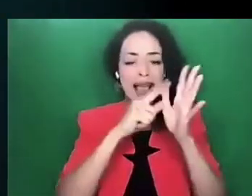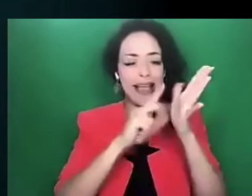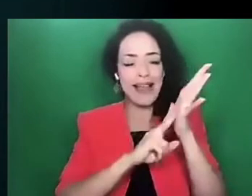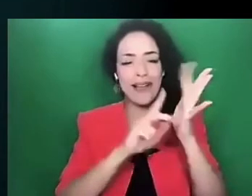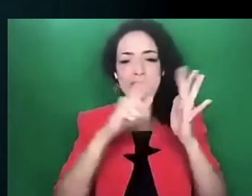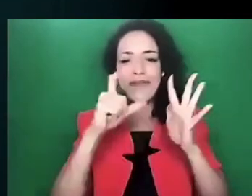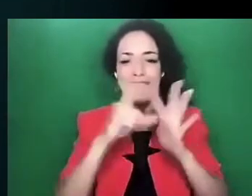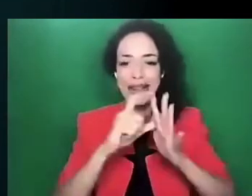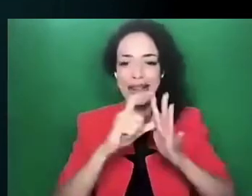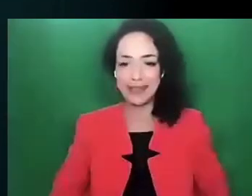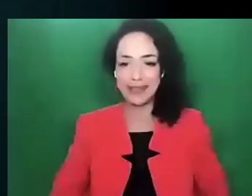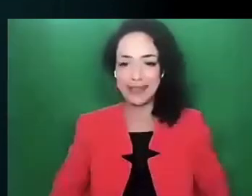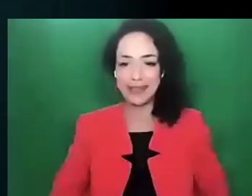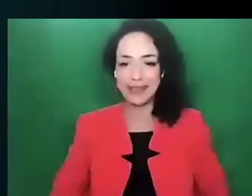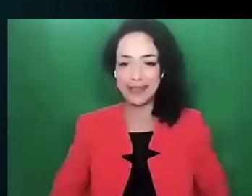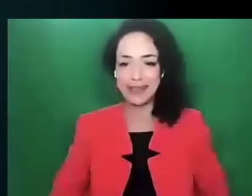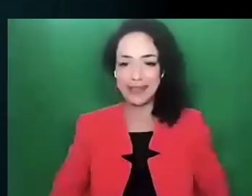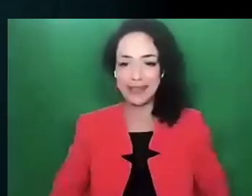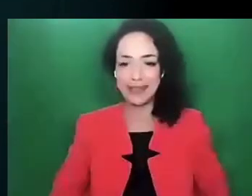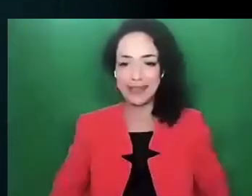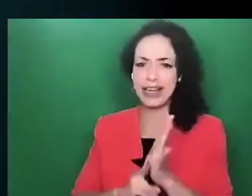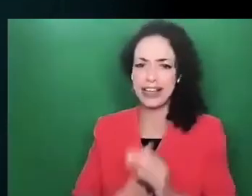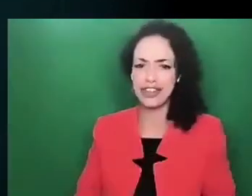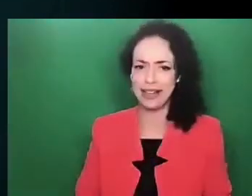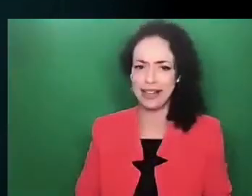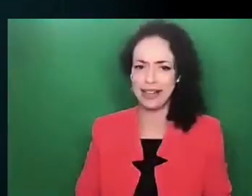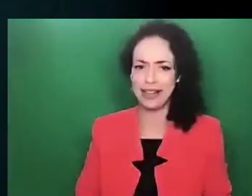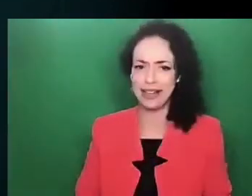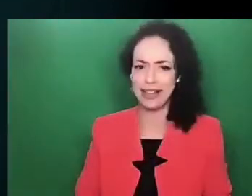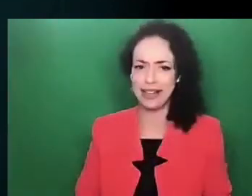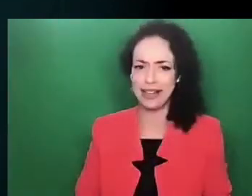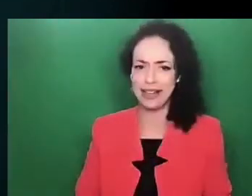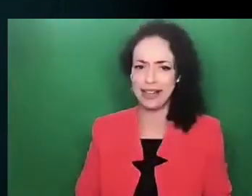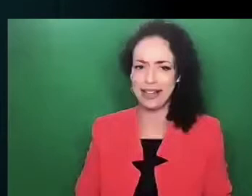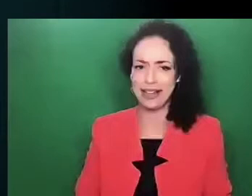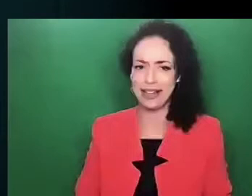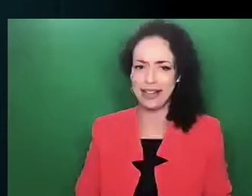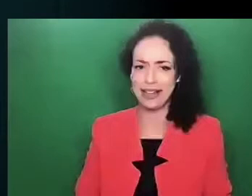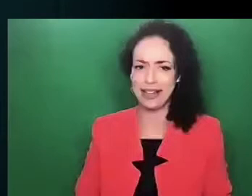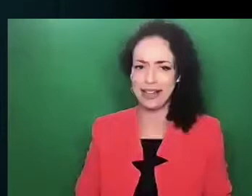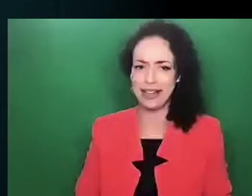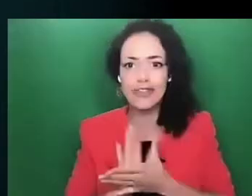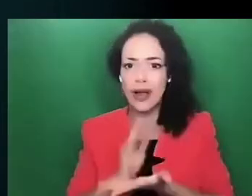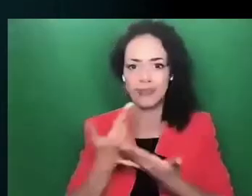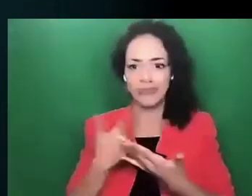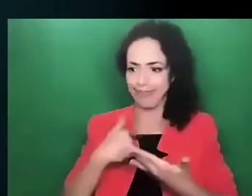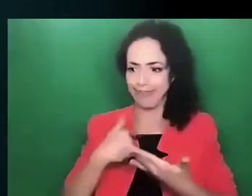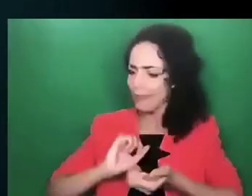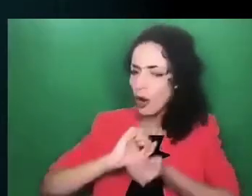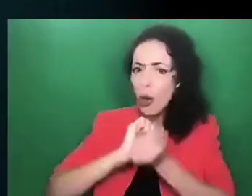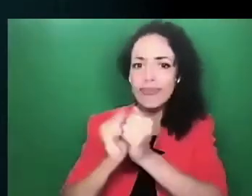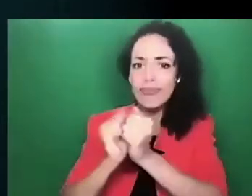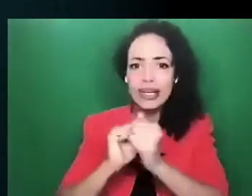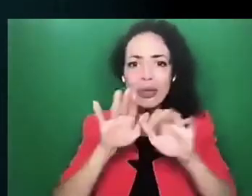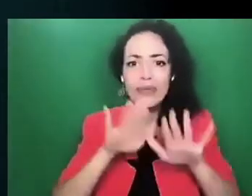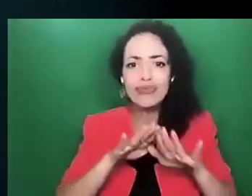Thank you, Venetia. It's an honour. Pleasure to be collaborating with the British Museum as well as with Shubbak